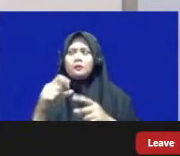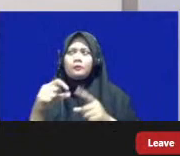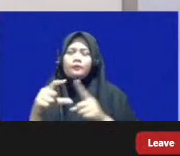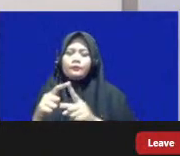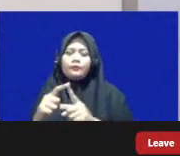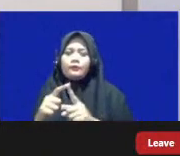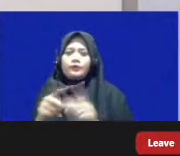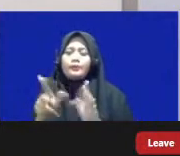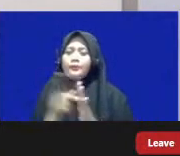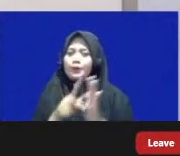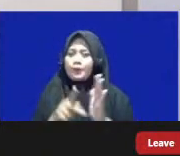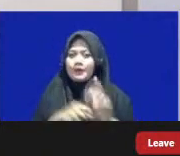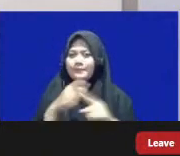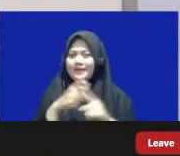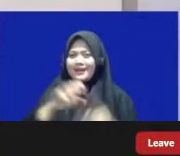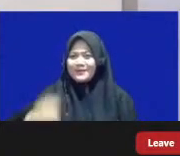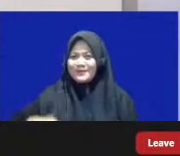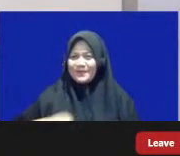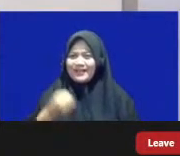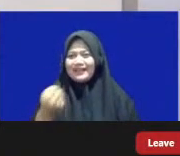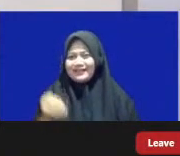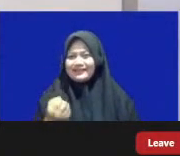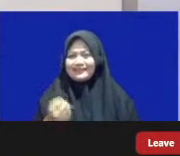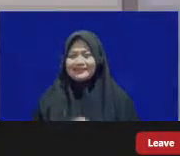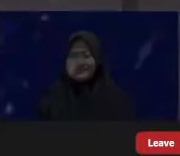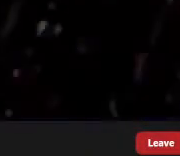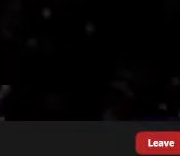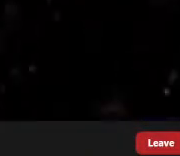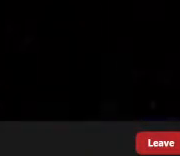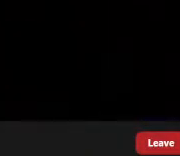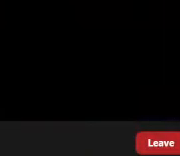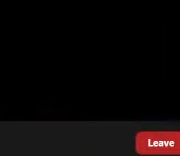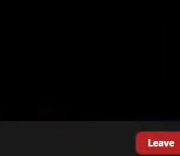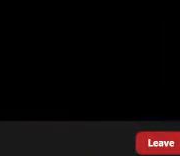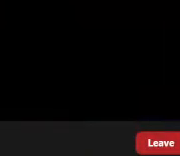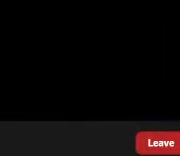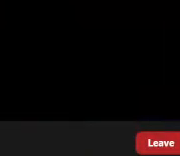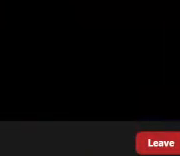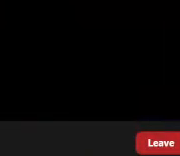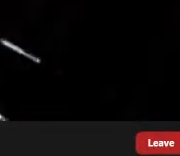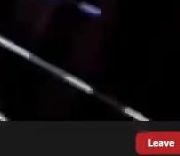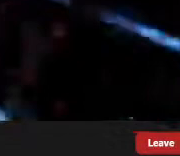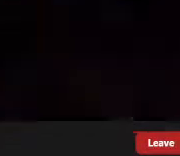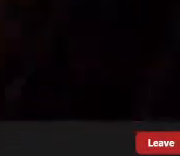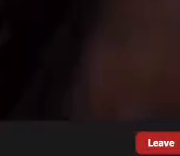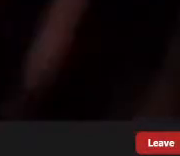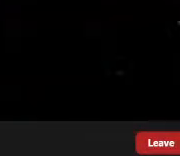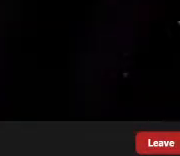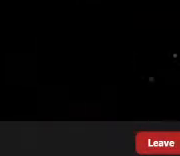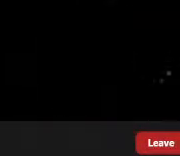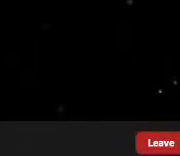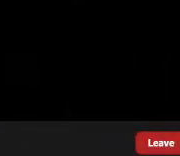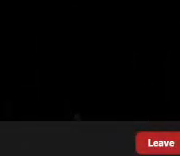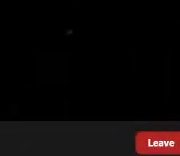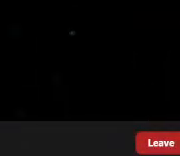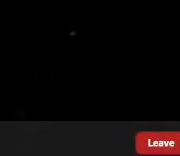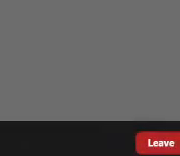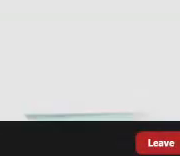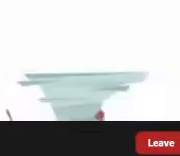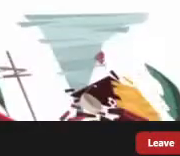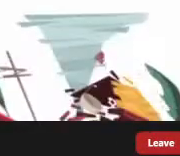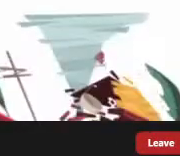Pete Fogten, the time is yours. Terima kasih, Ibu. Thank you, Krista.